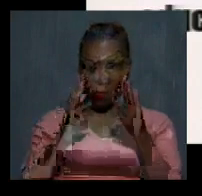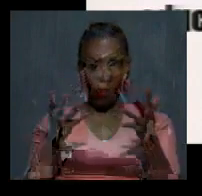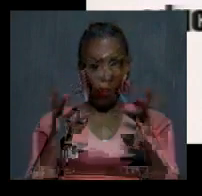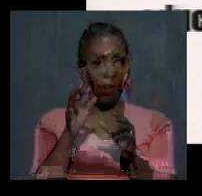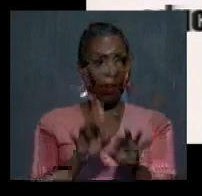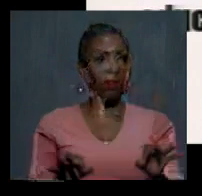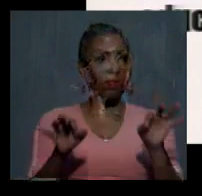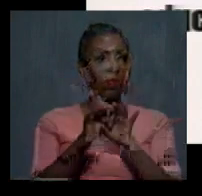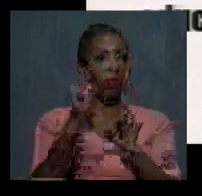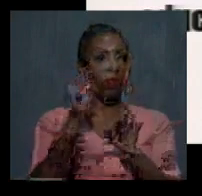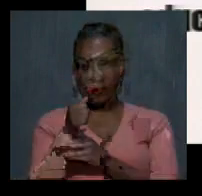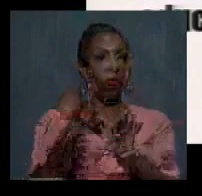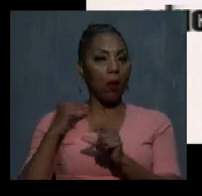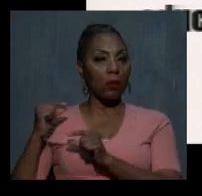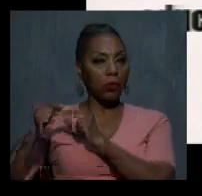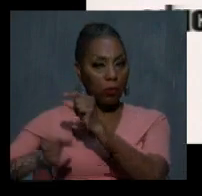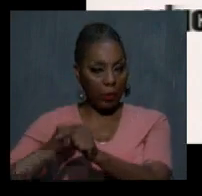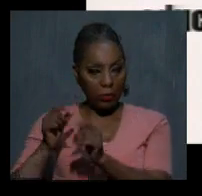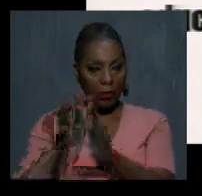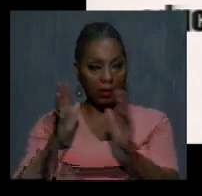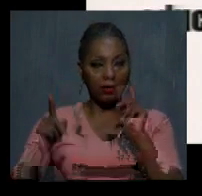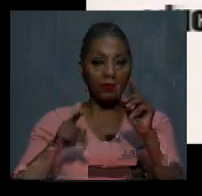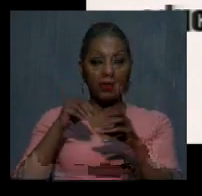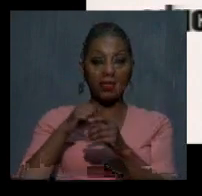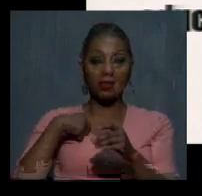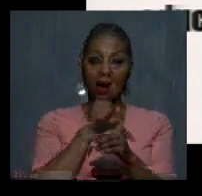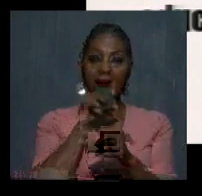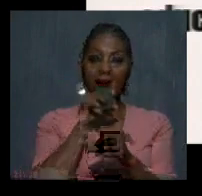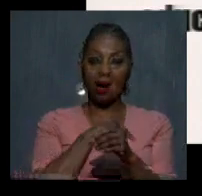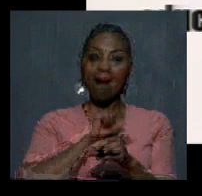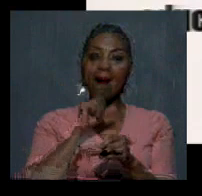important to and